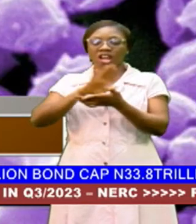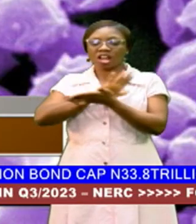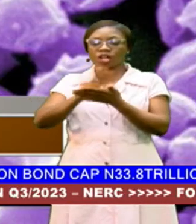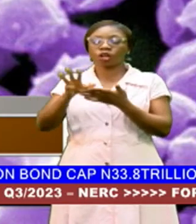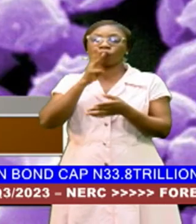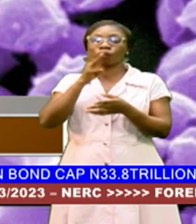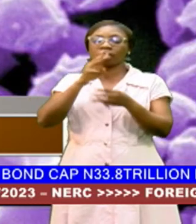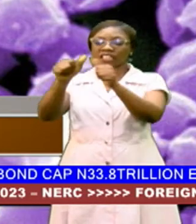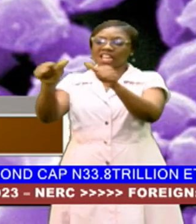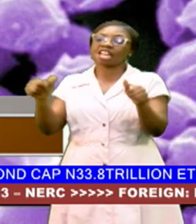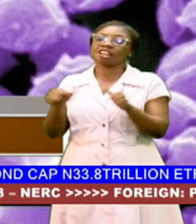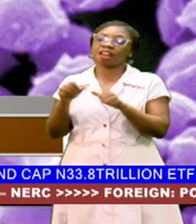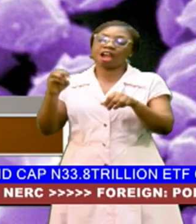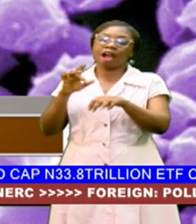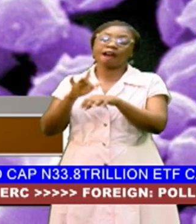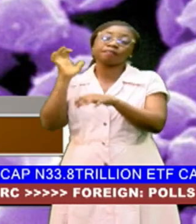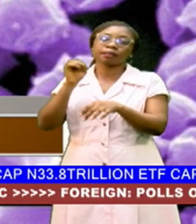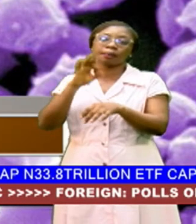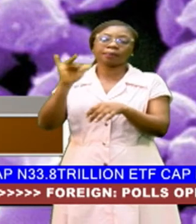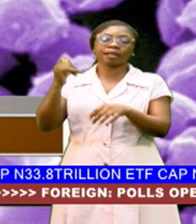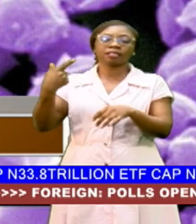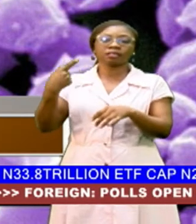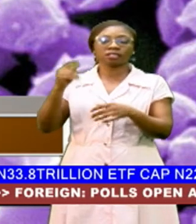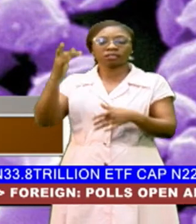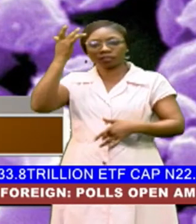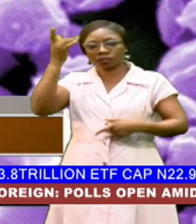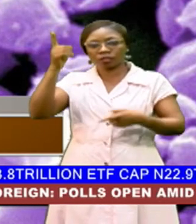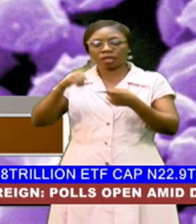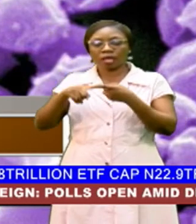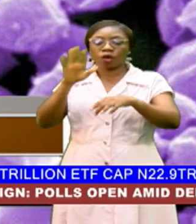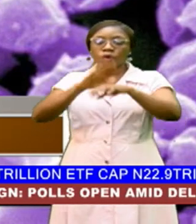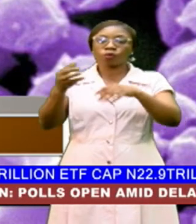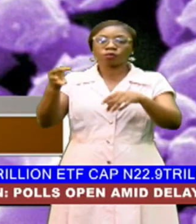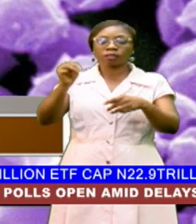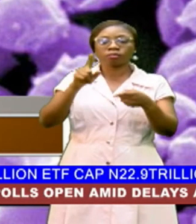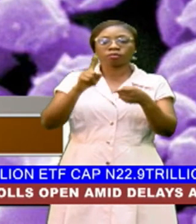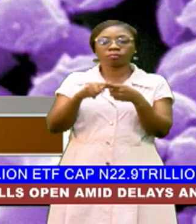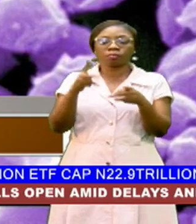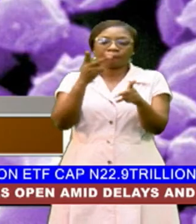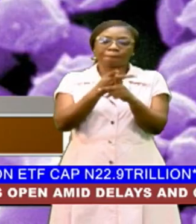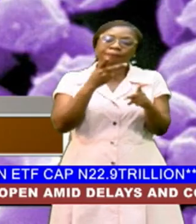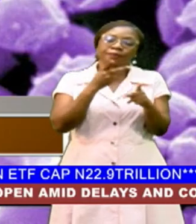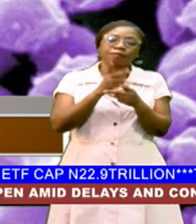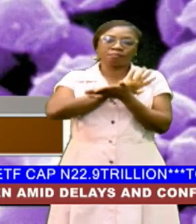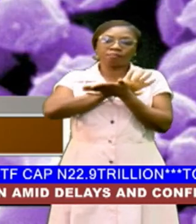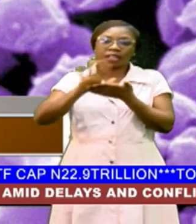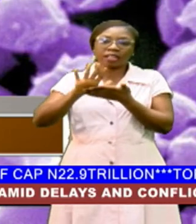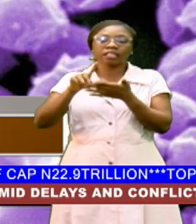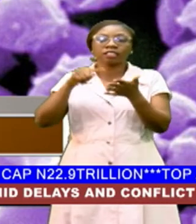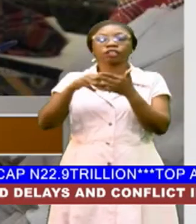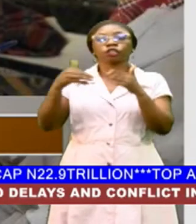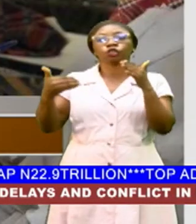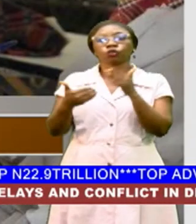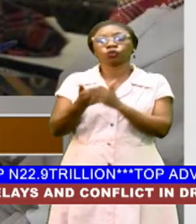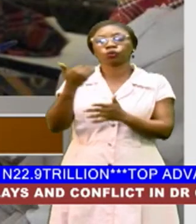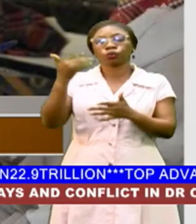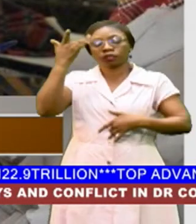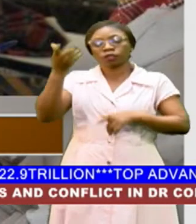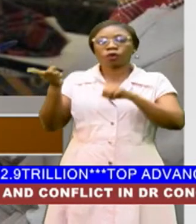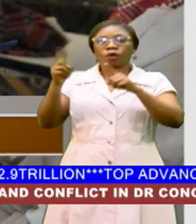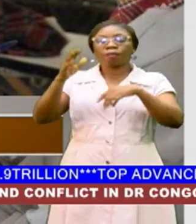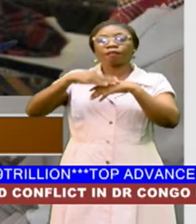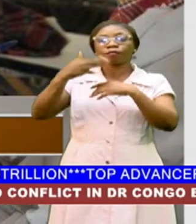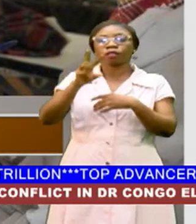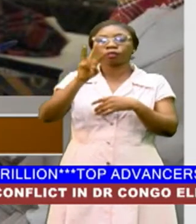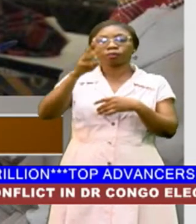the epidemic and called on the population to observe strict hygiene measures. These new deaths come days after the